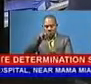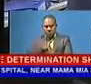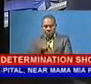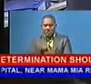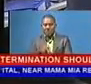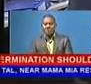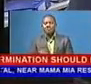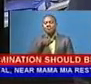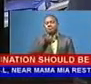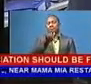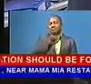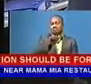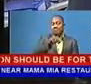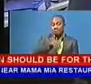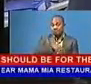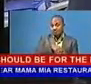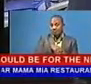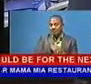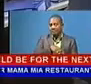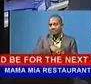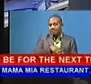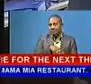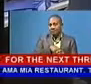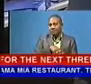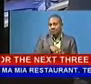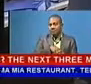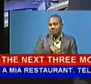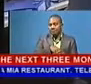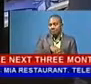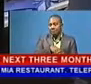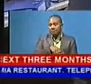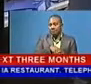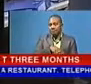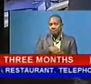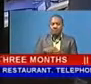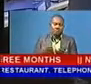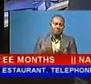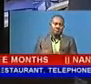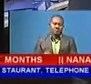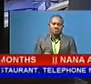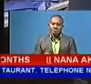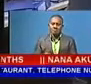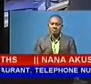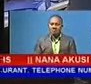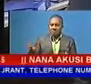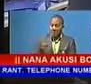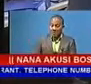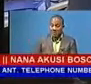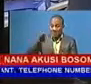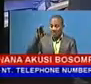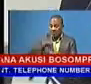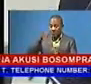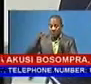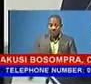the one which is headed exhibit analysis of registered voters